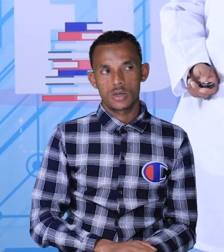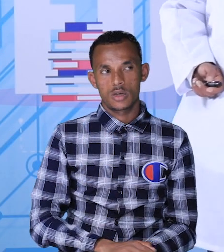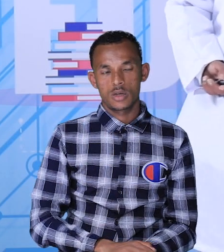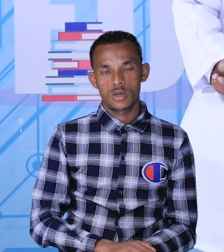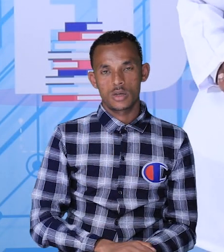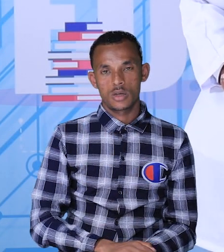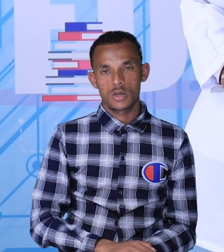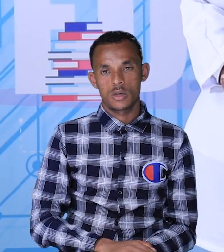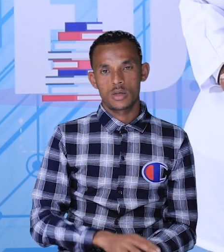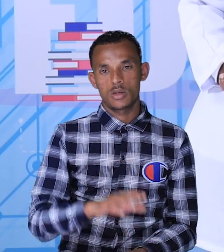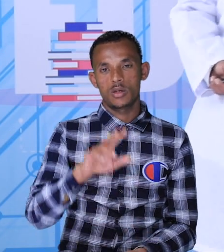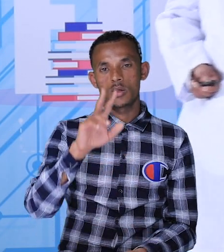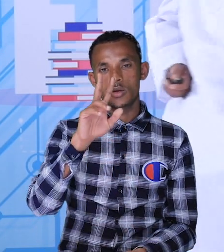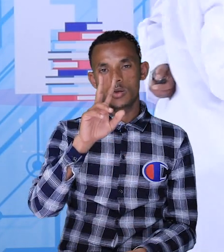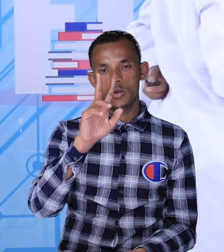point here for